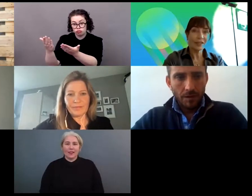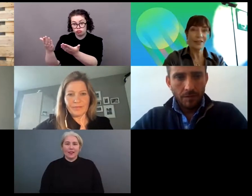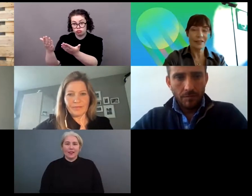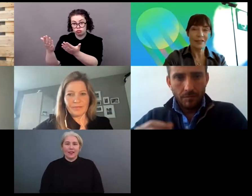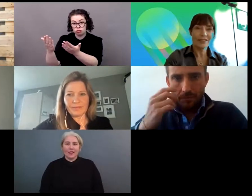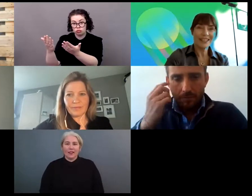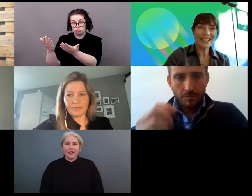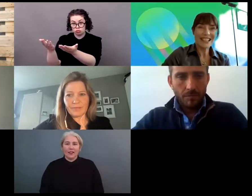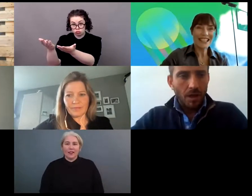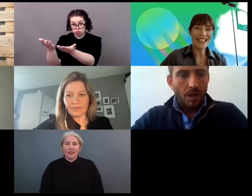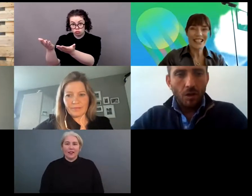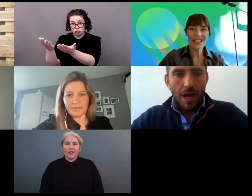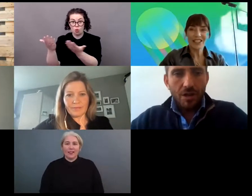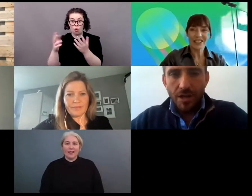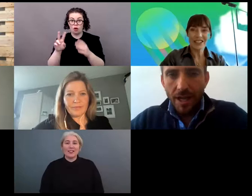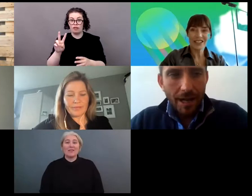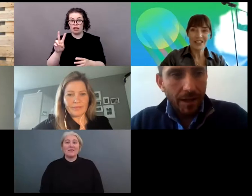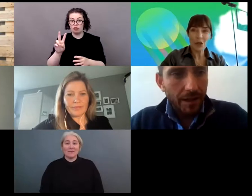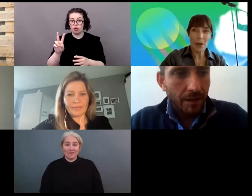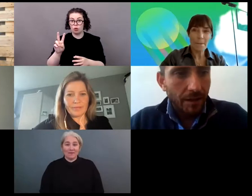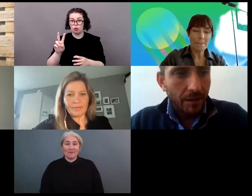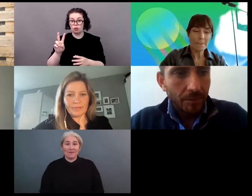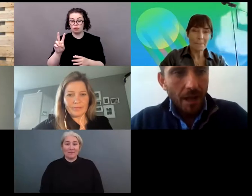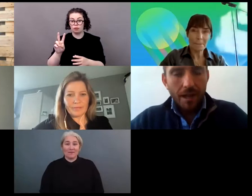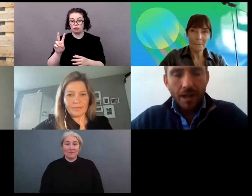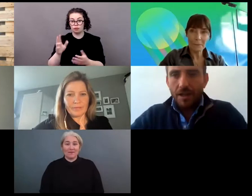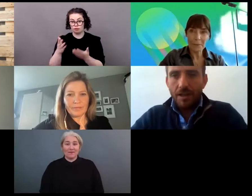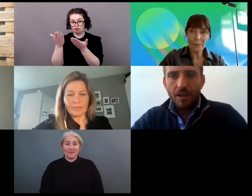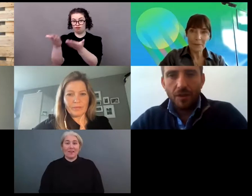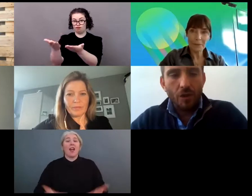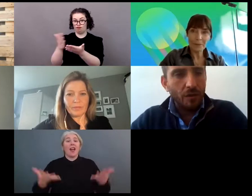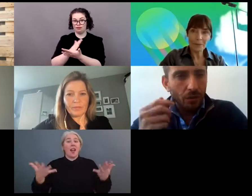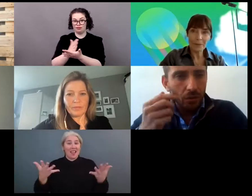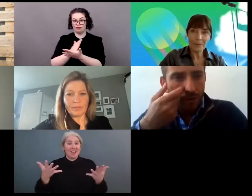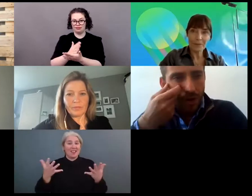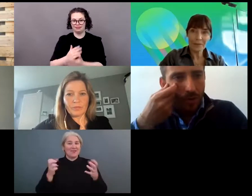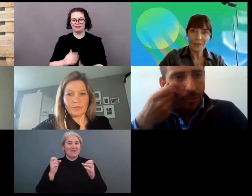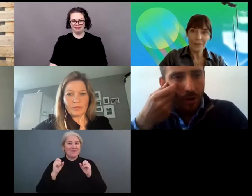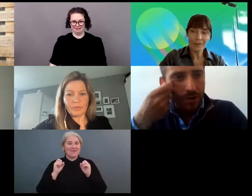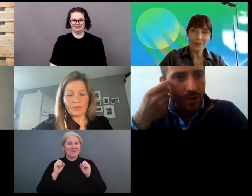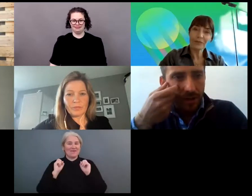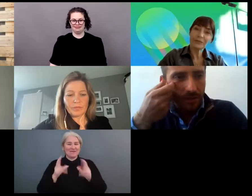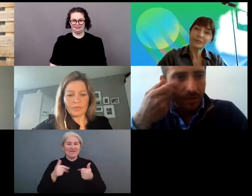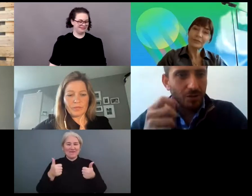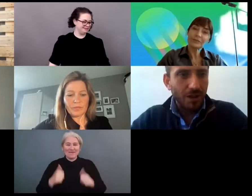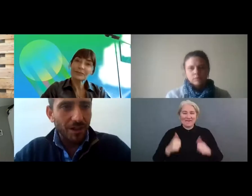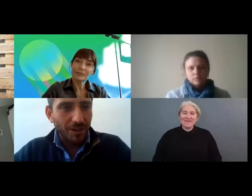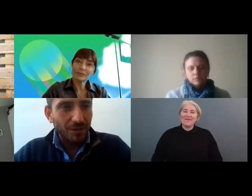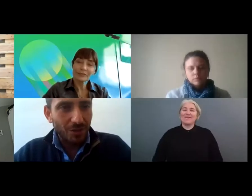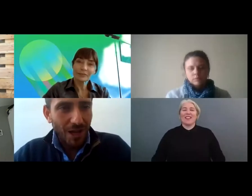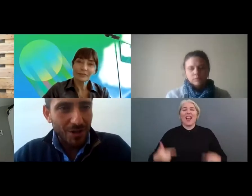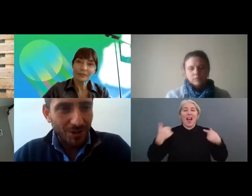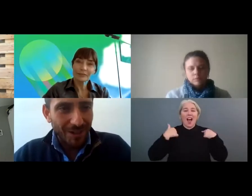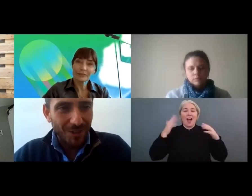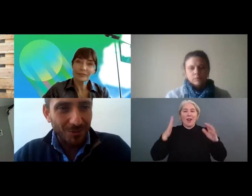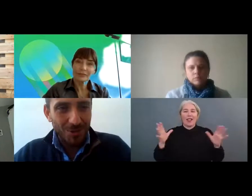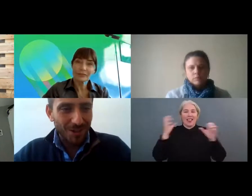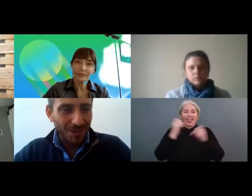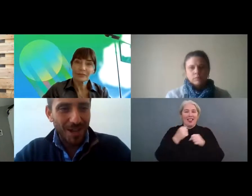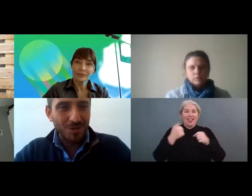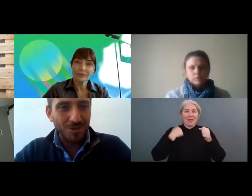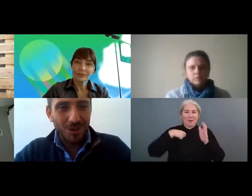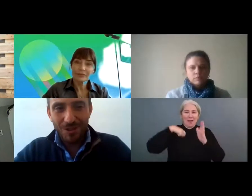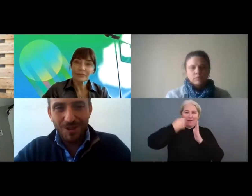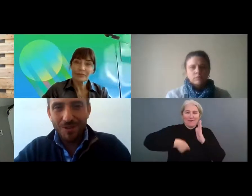it yourself, Valerio? Well, actually, I gave an overview of our projects also in the introduction, that it